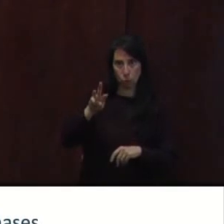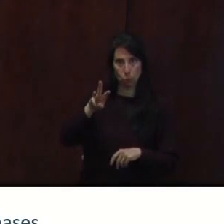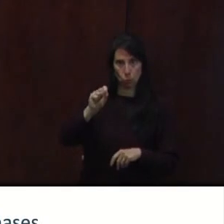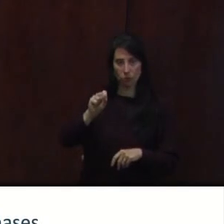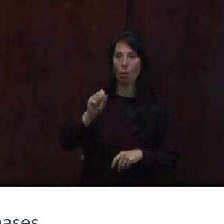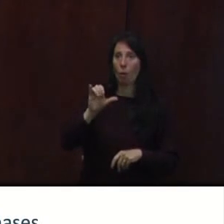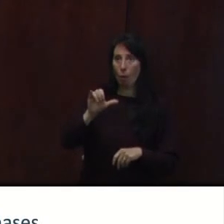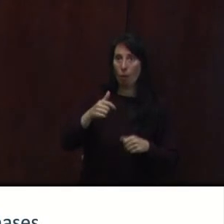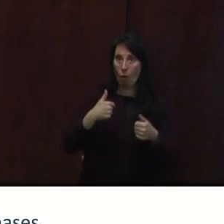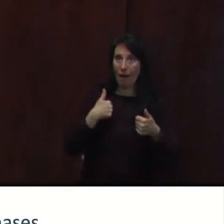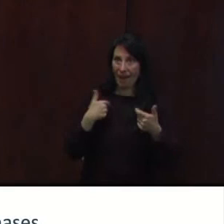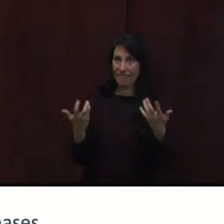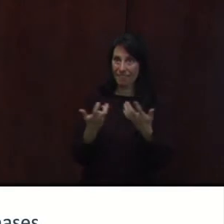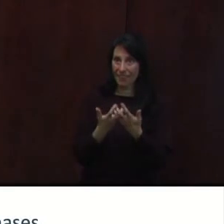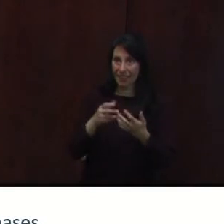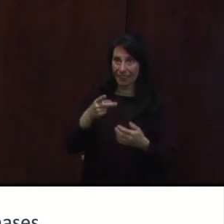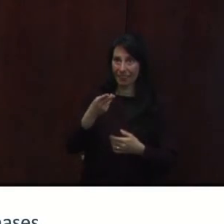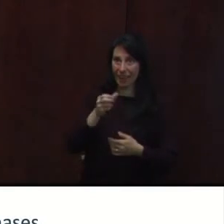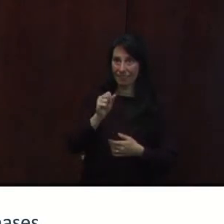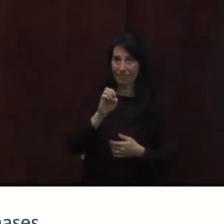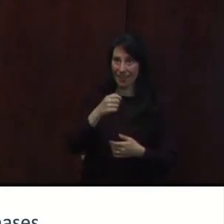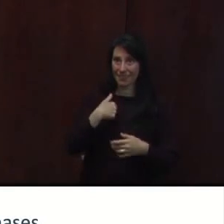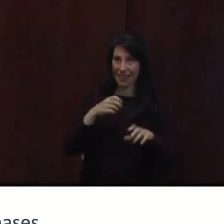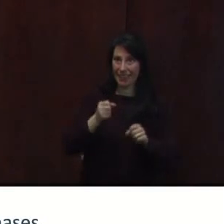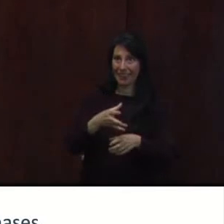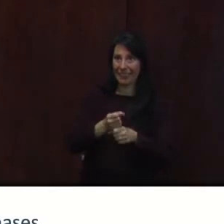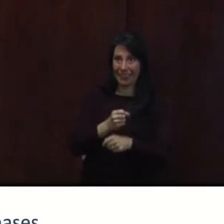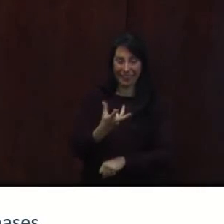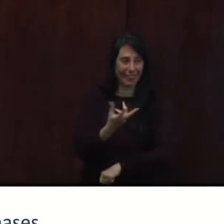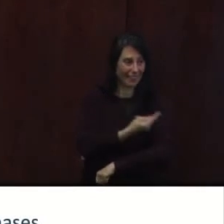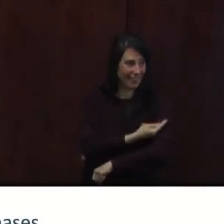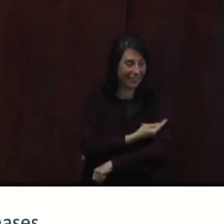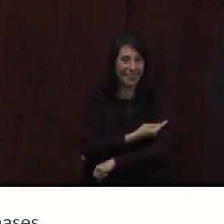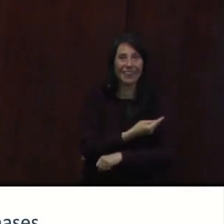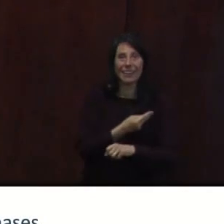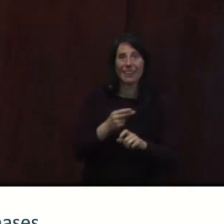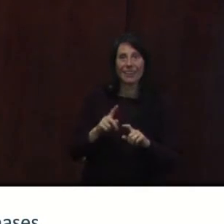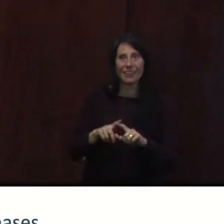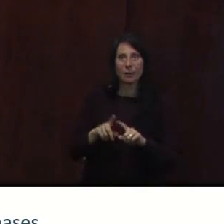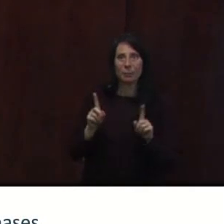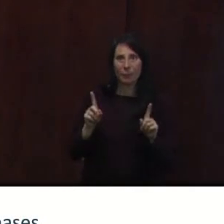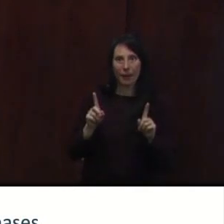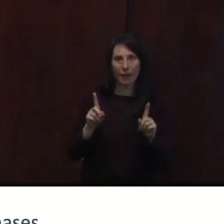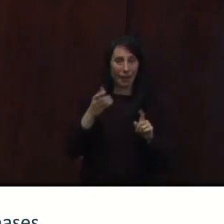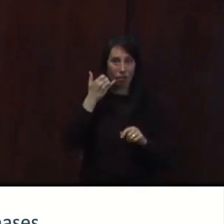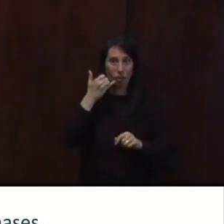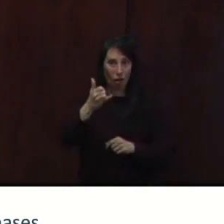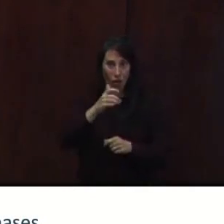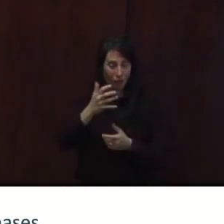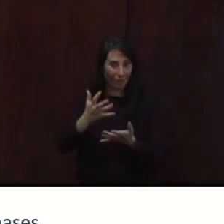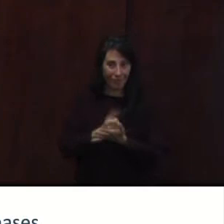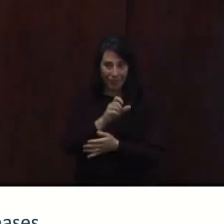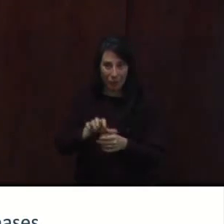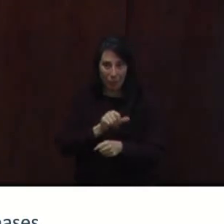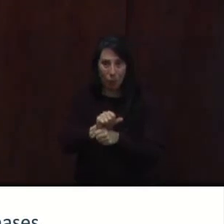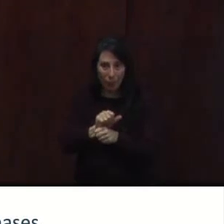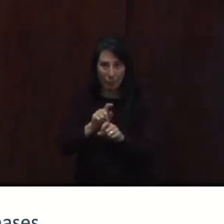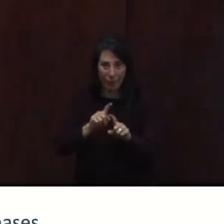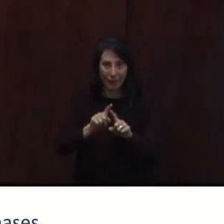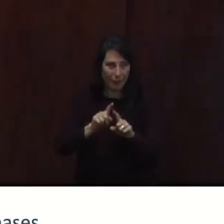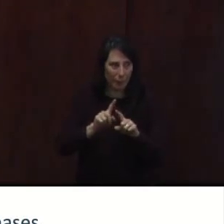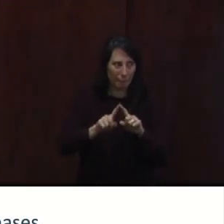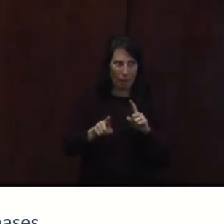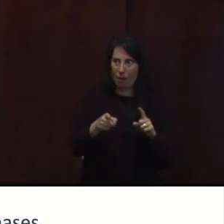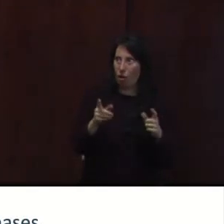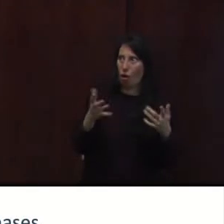get a vaccine, yet we had already scheduled out all of our available vaccine at that time. So we try really hard to help people understand